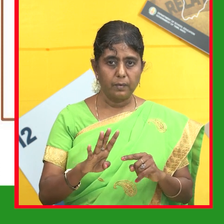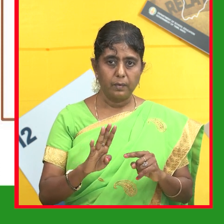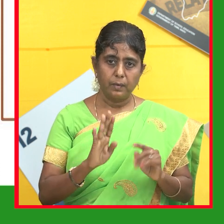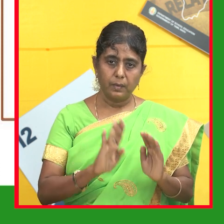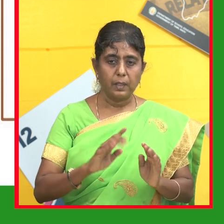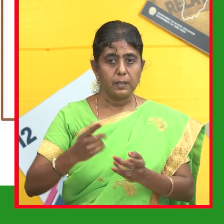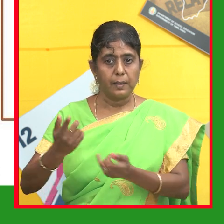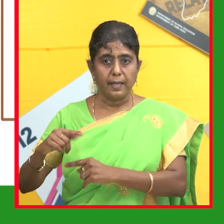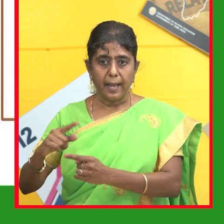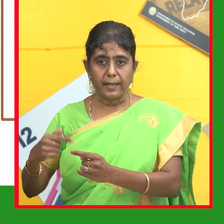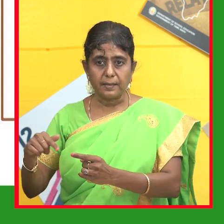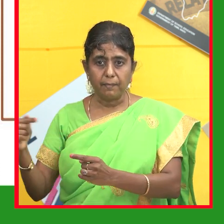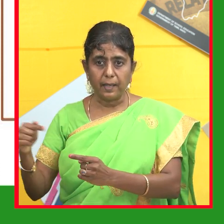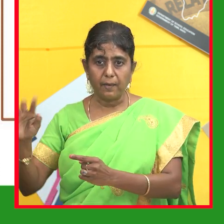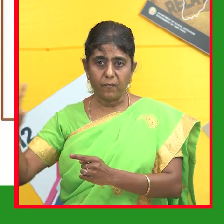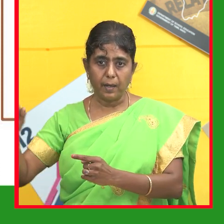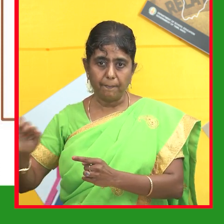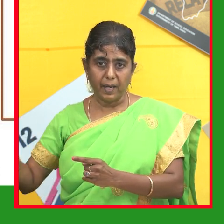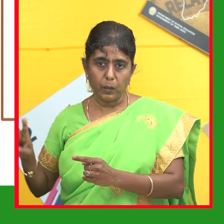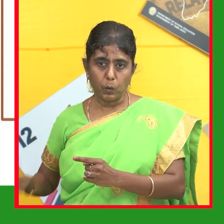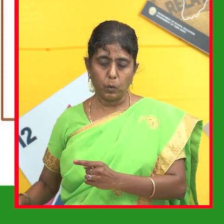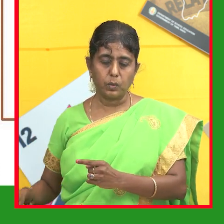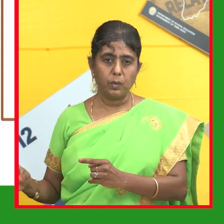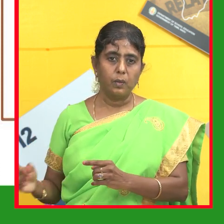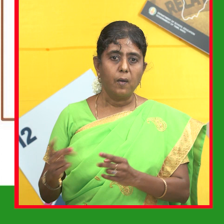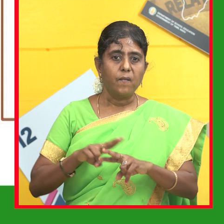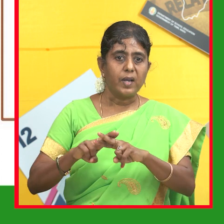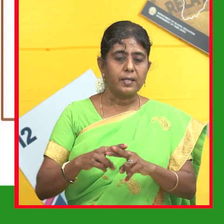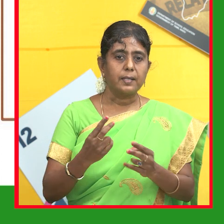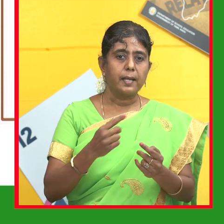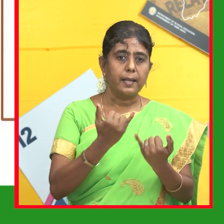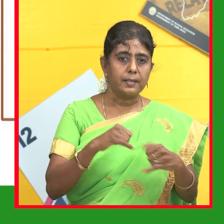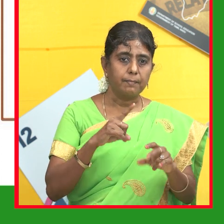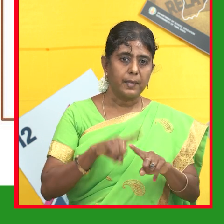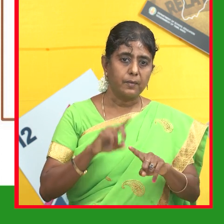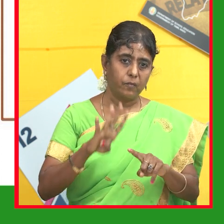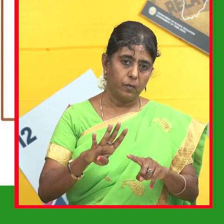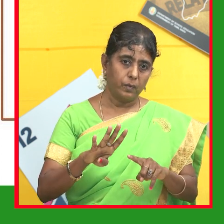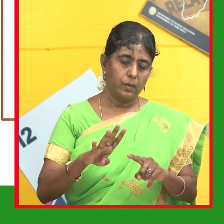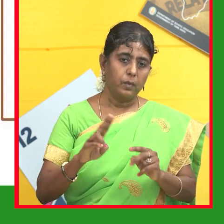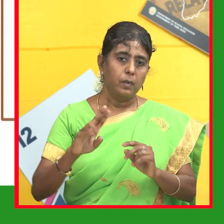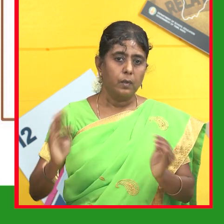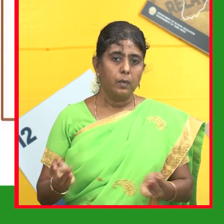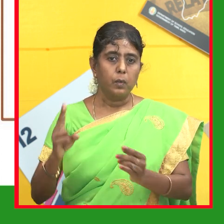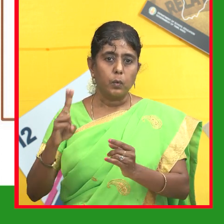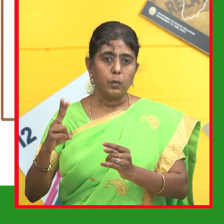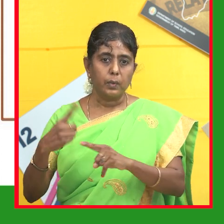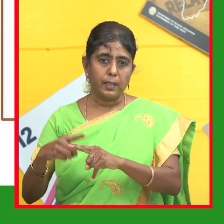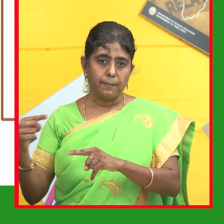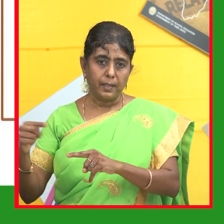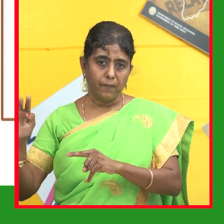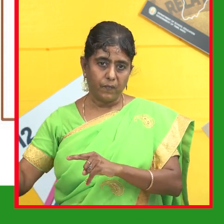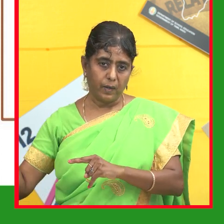This is minus 5 by 2, so x minus 5 by 2. So what are the factors now? X plus 4, 2x minus